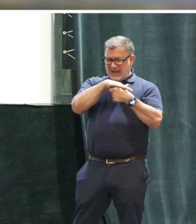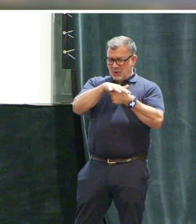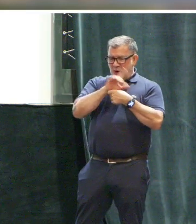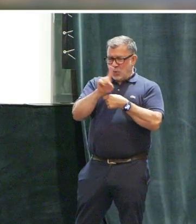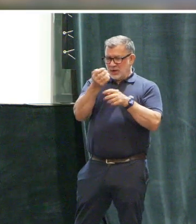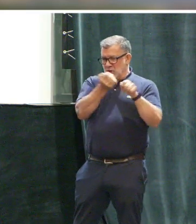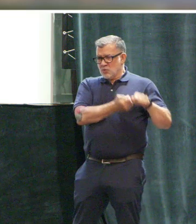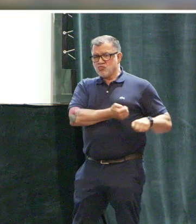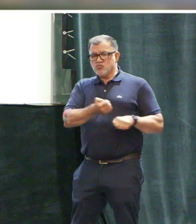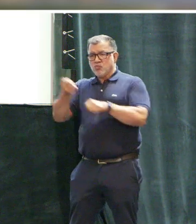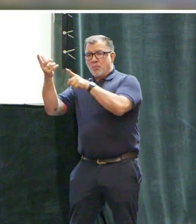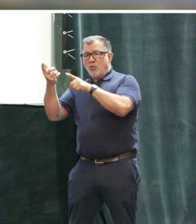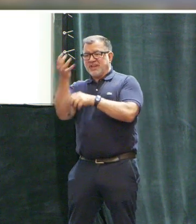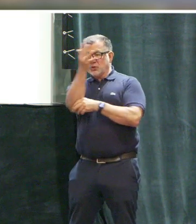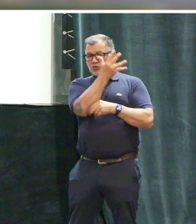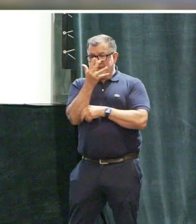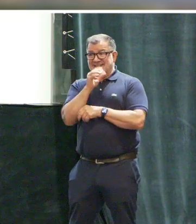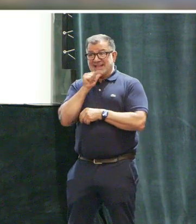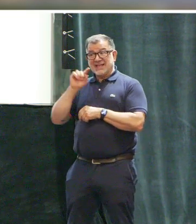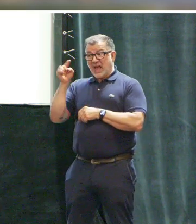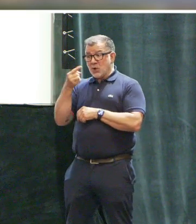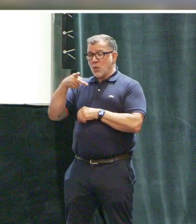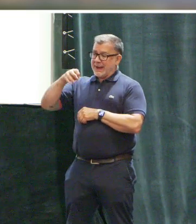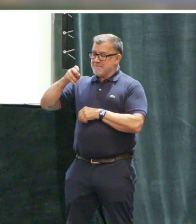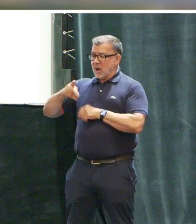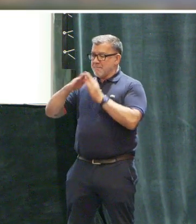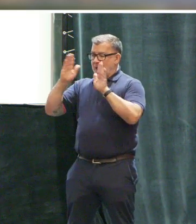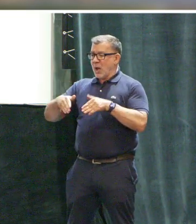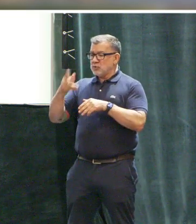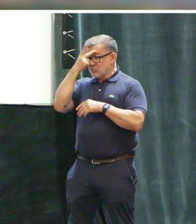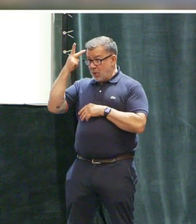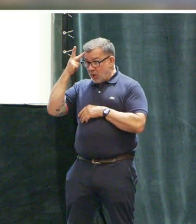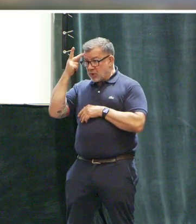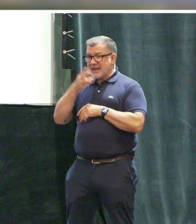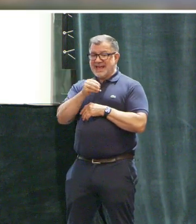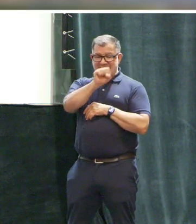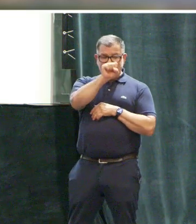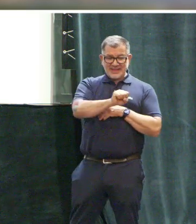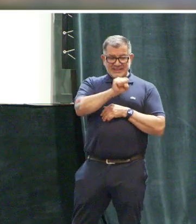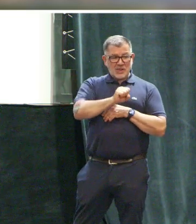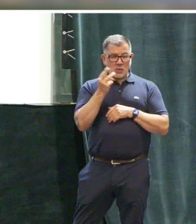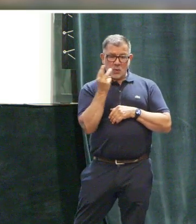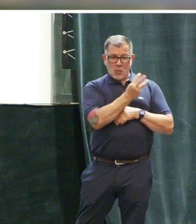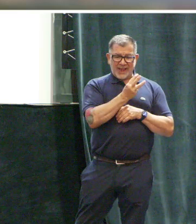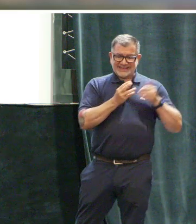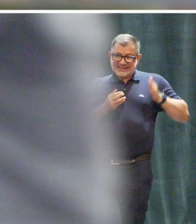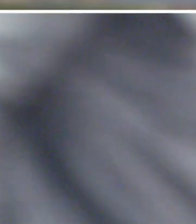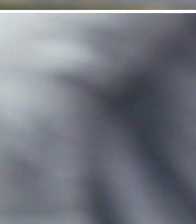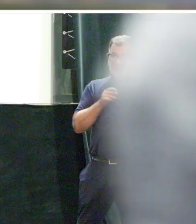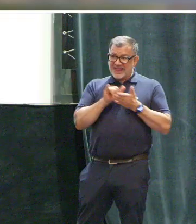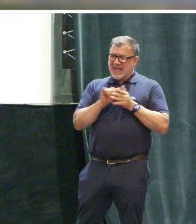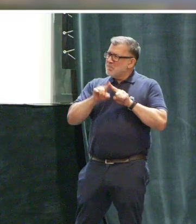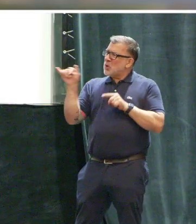example, not only around Pump House Park and around the entire southern, western side of that, but also on the southern end,